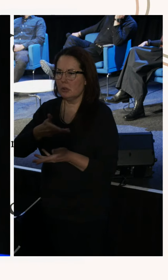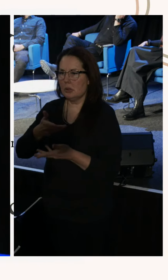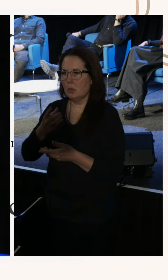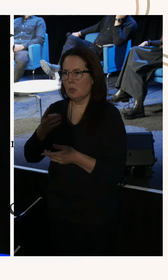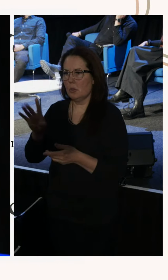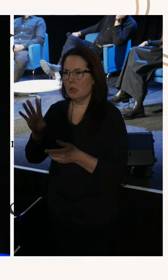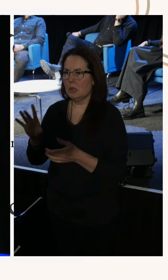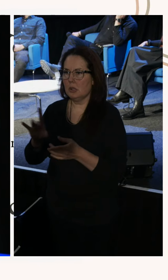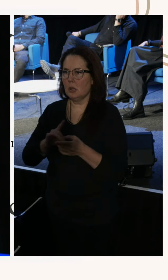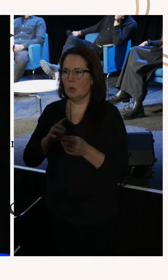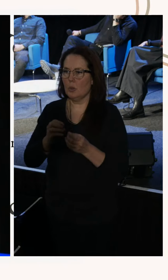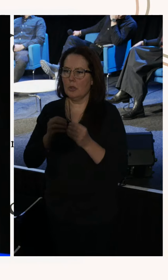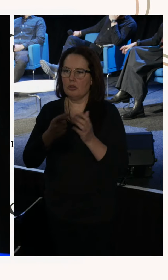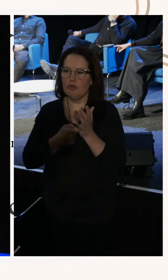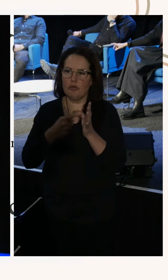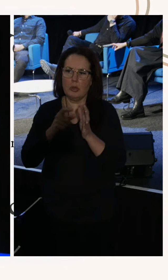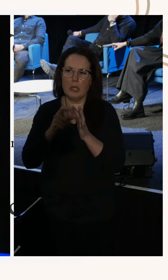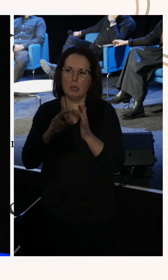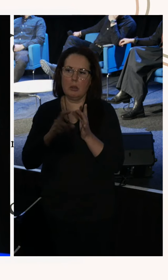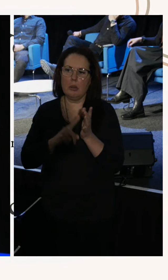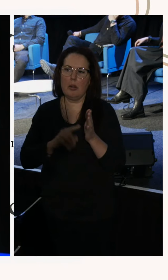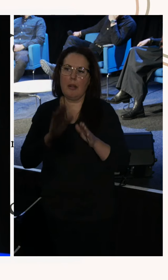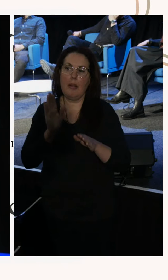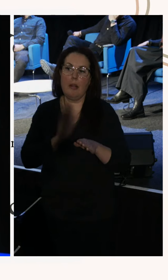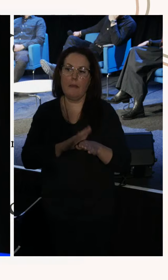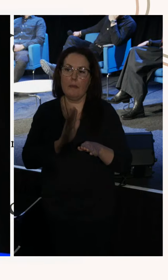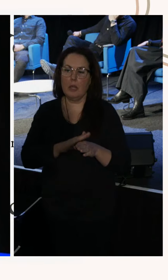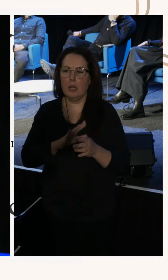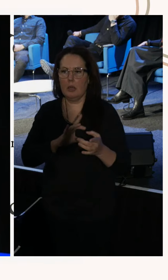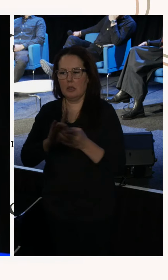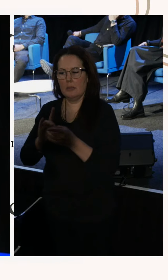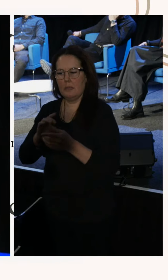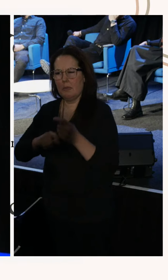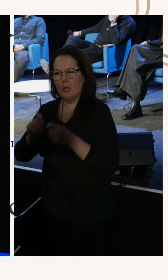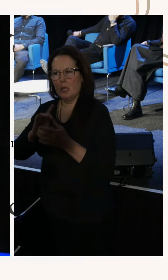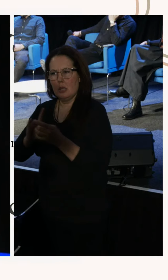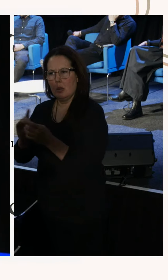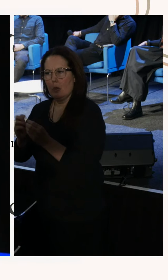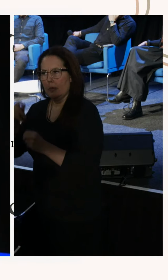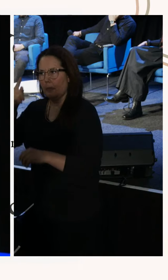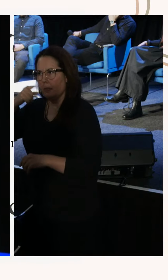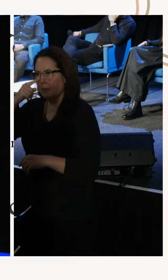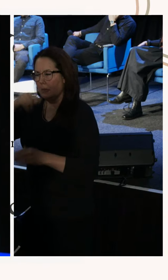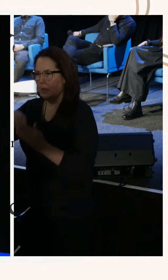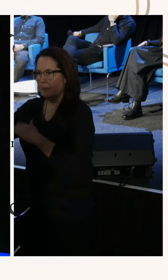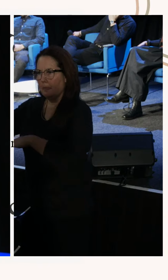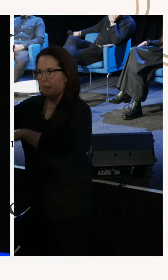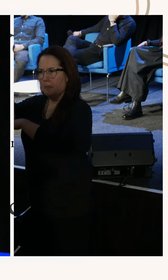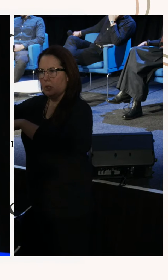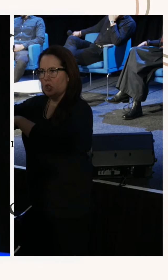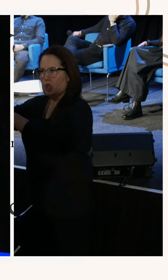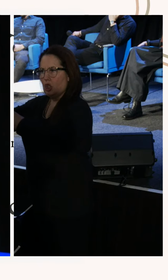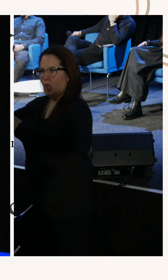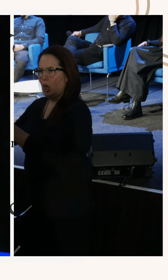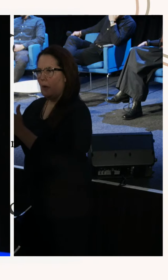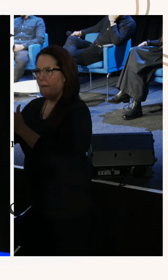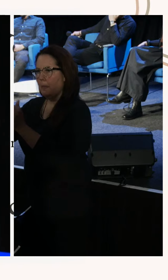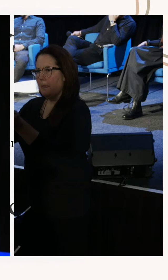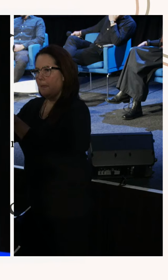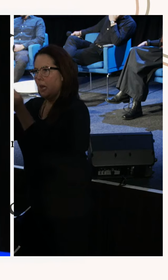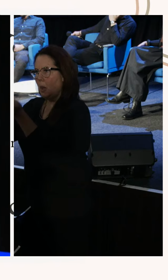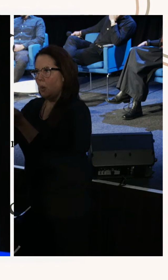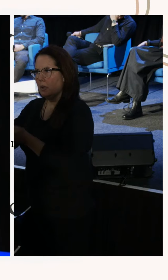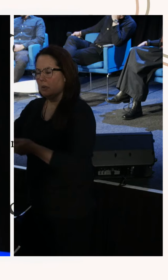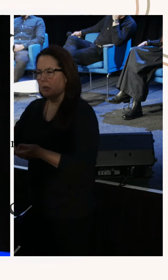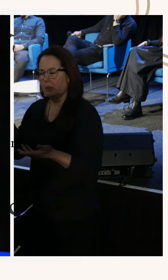radical left have become associated with people in positions of power.